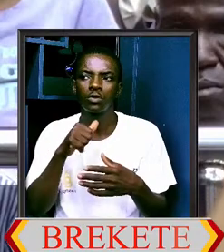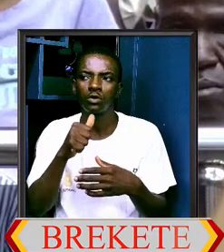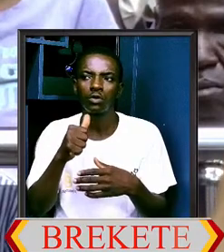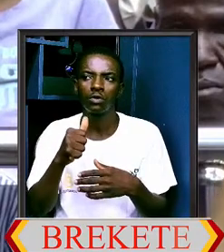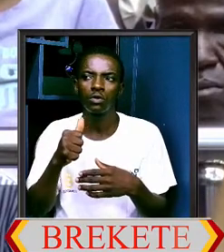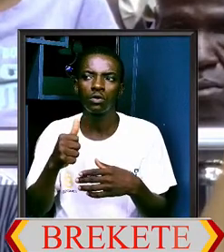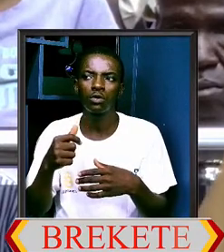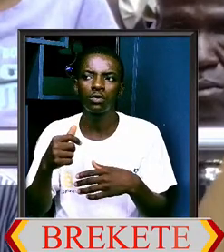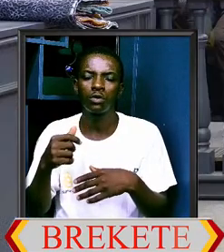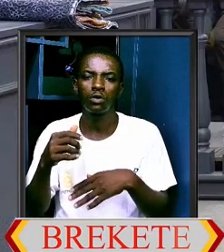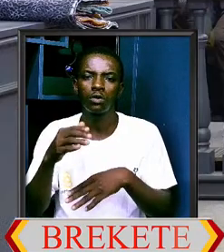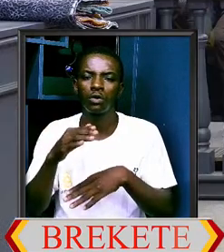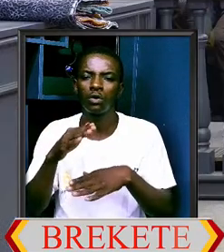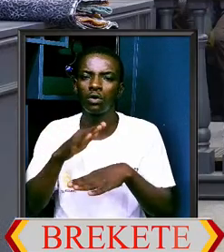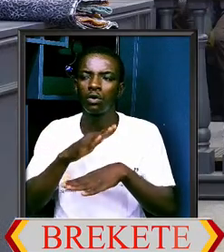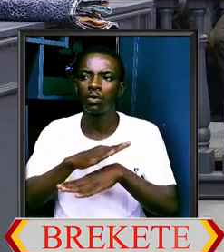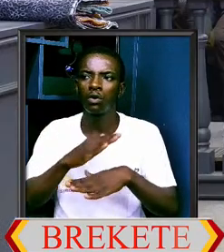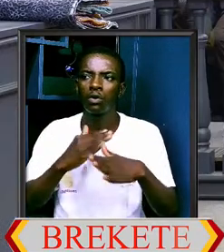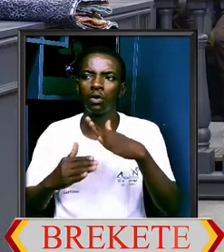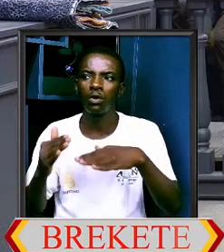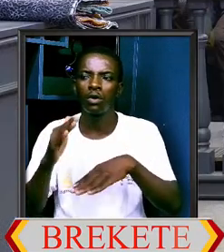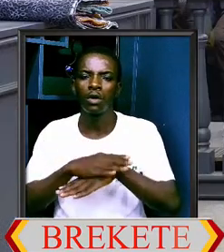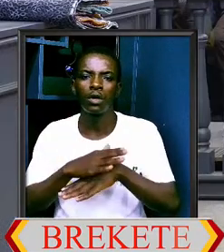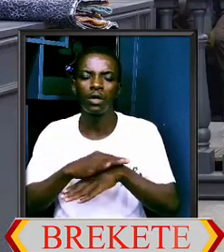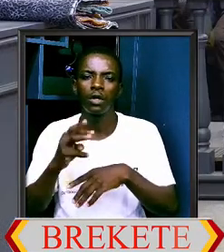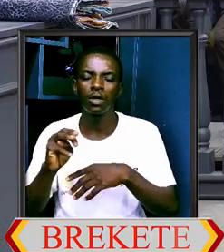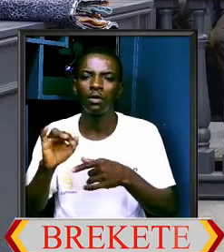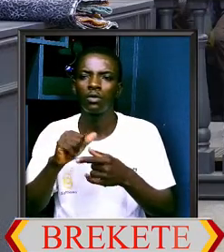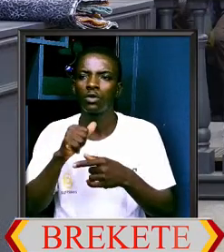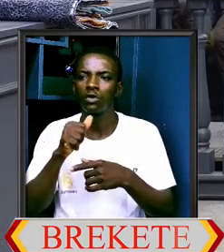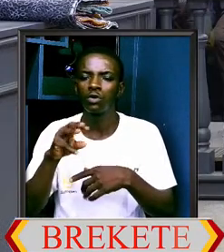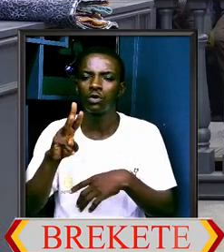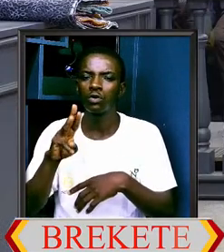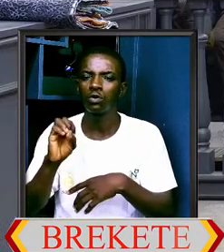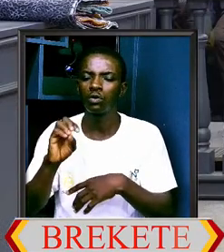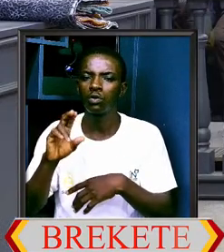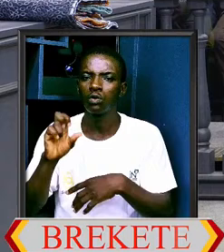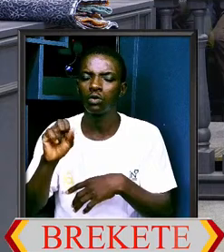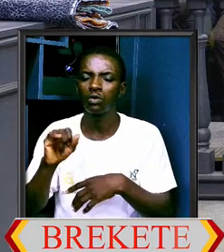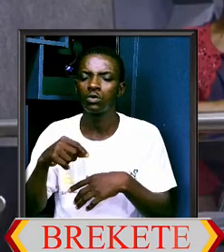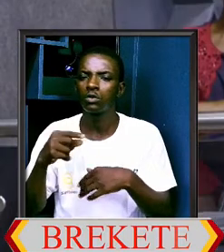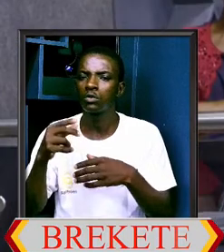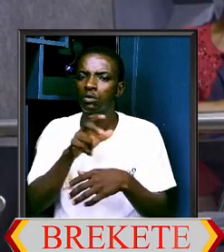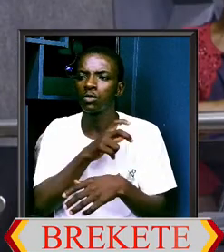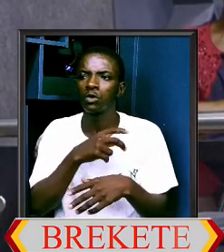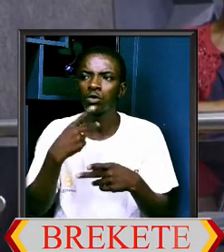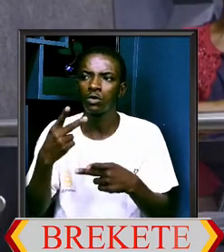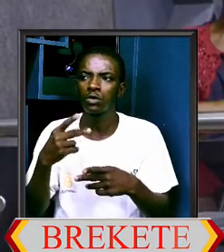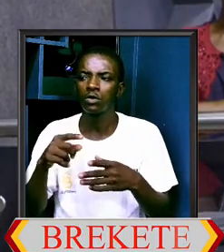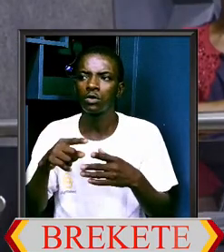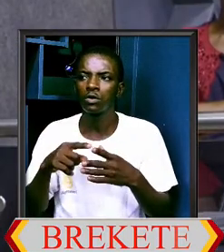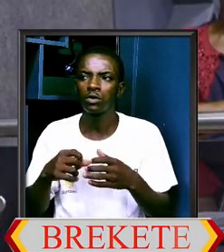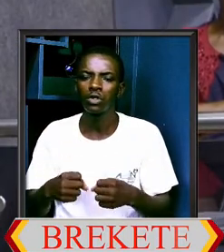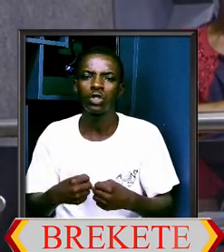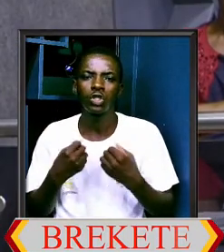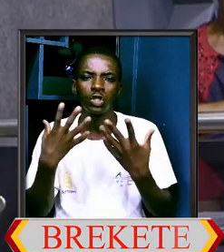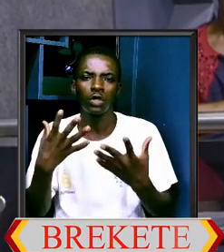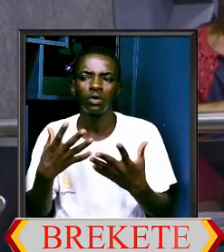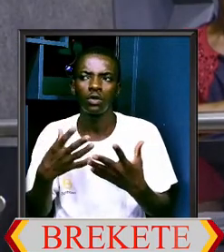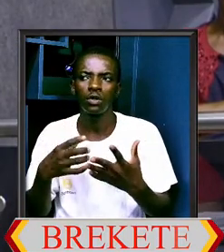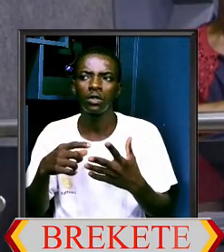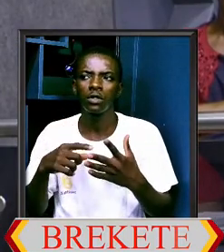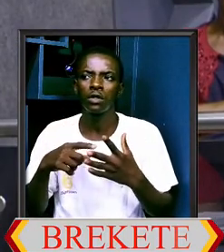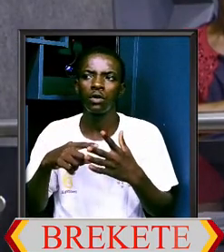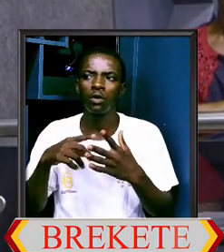I'm not under them, that I should go to Use. Immediately, Use police people see me, they begin to shout.